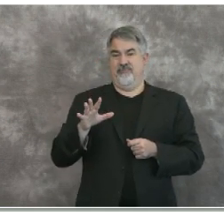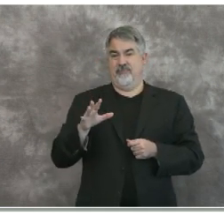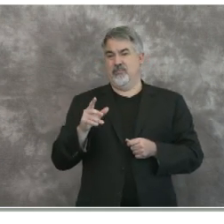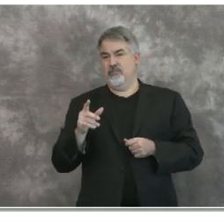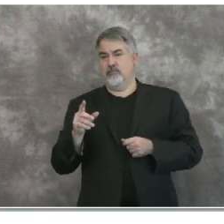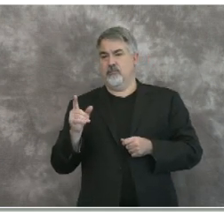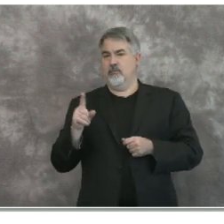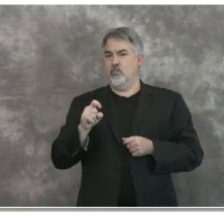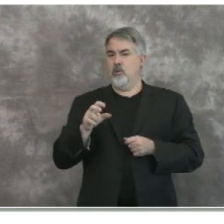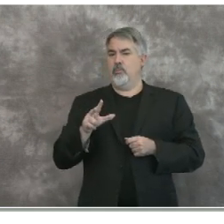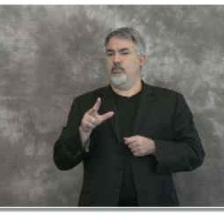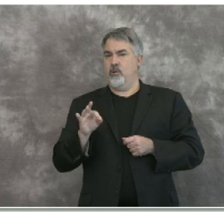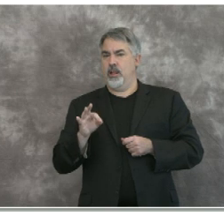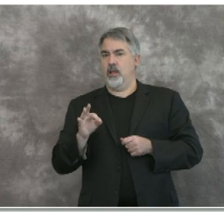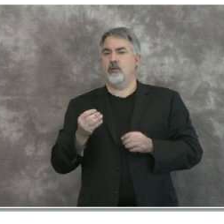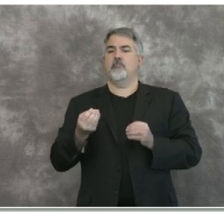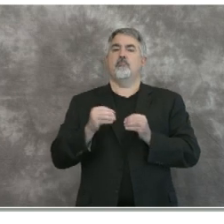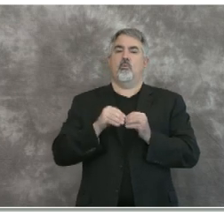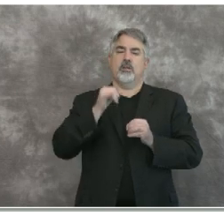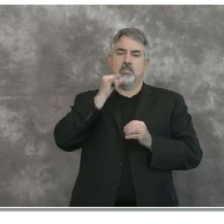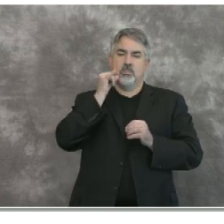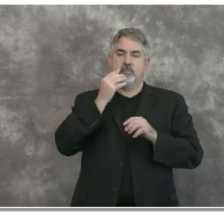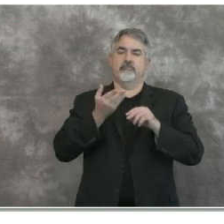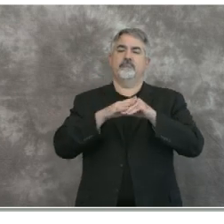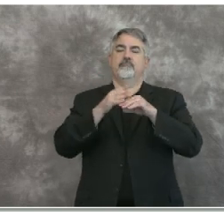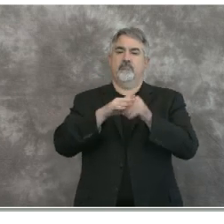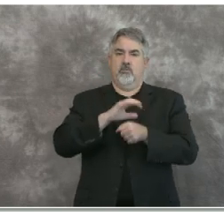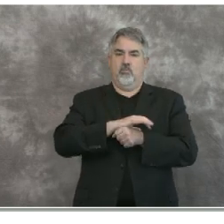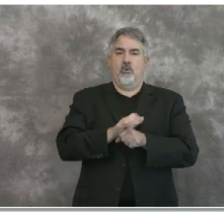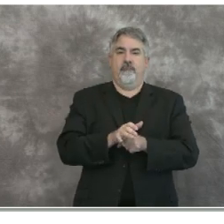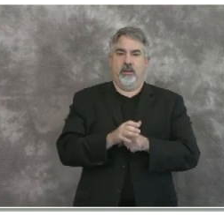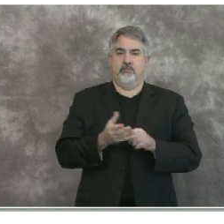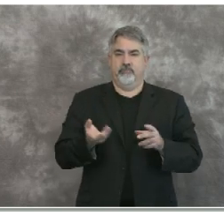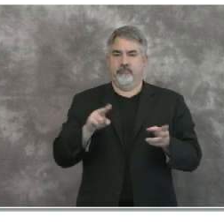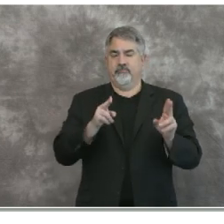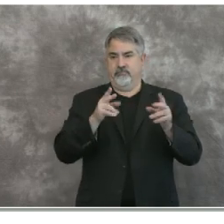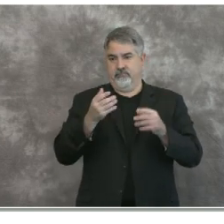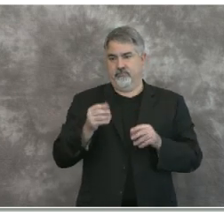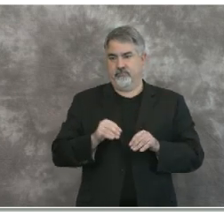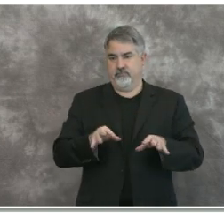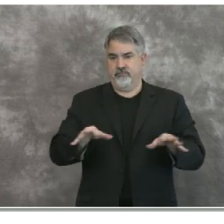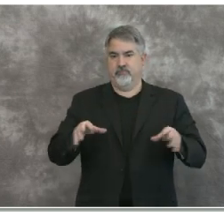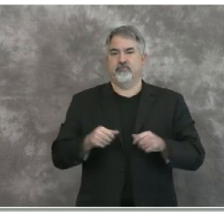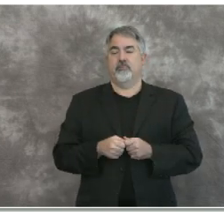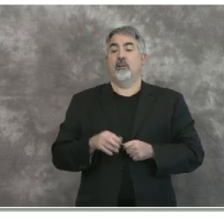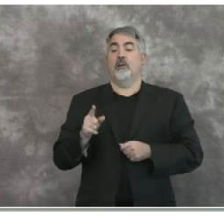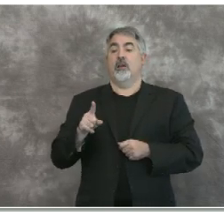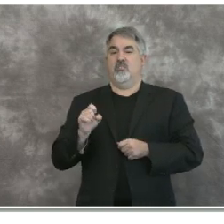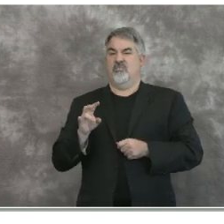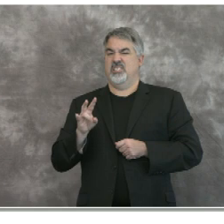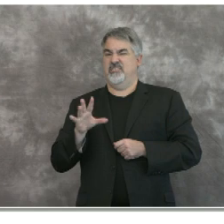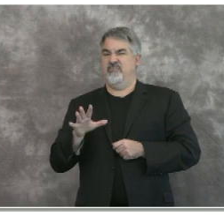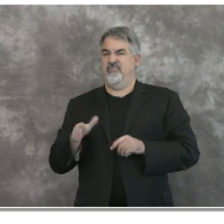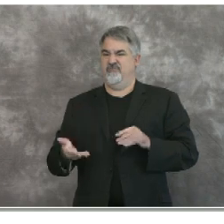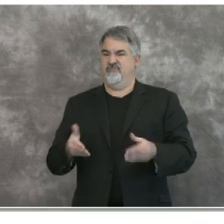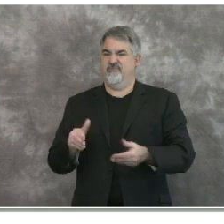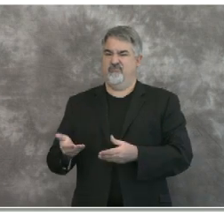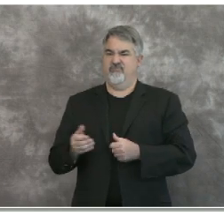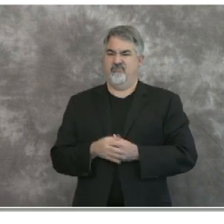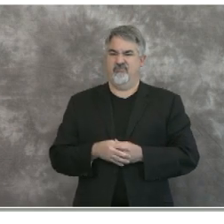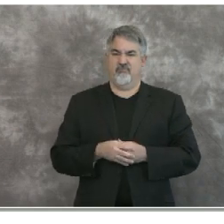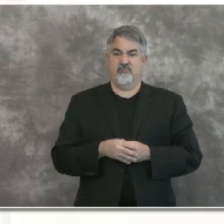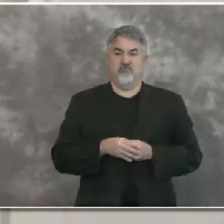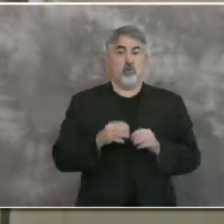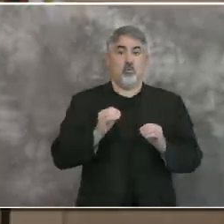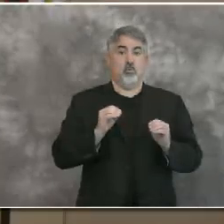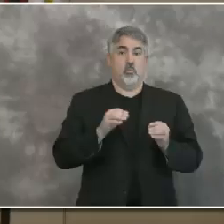139 more cases than yesterday, as well as 175 deaths, with no new deaths reported